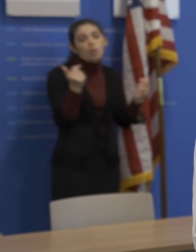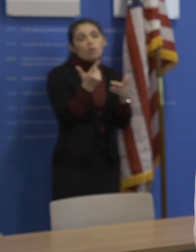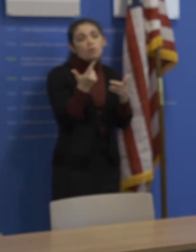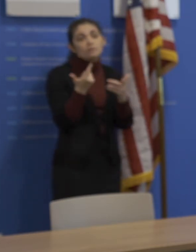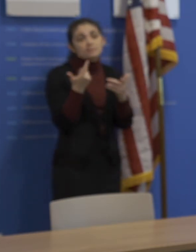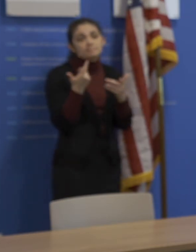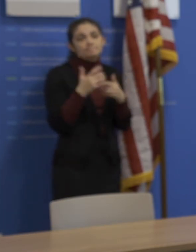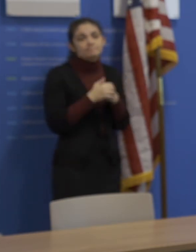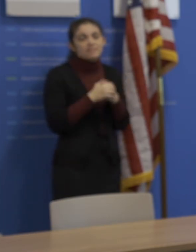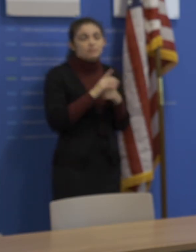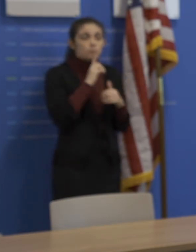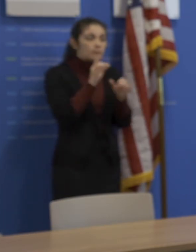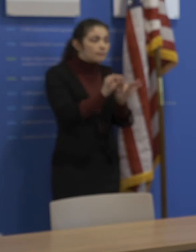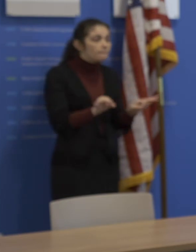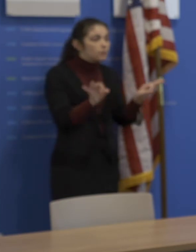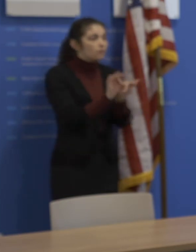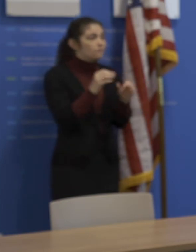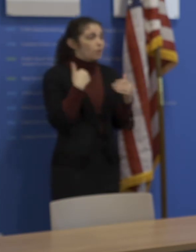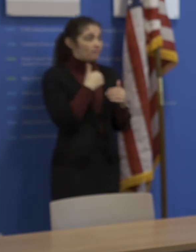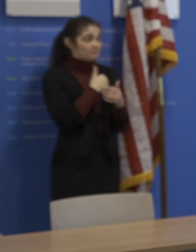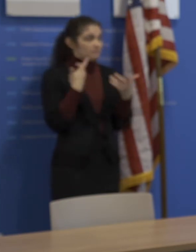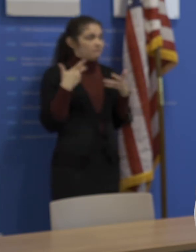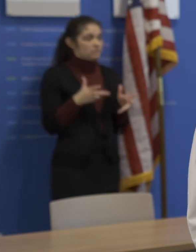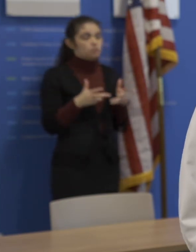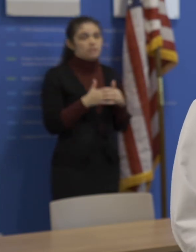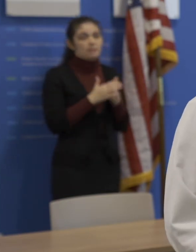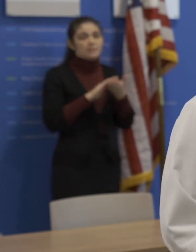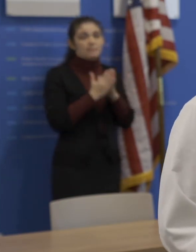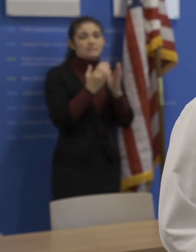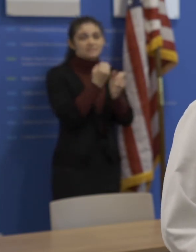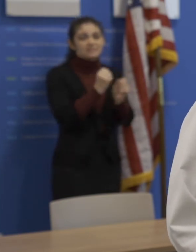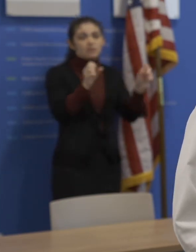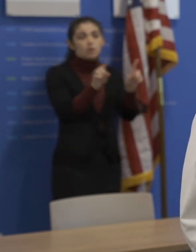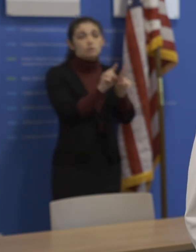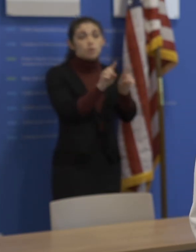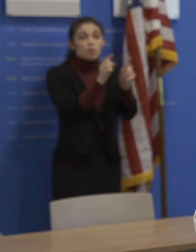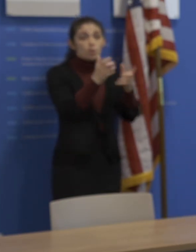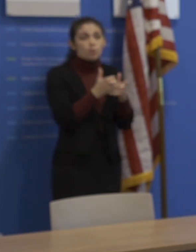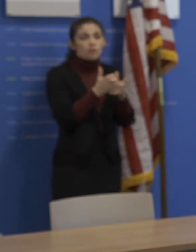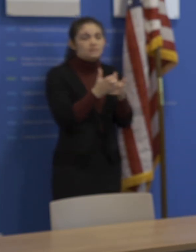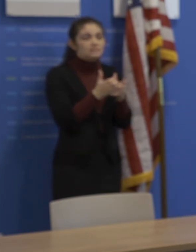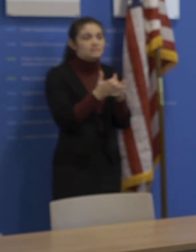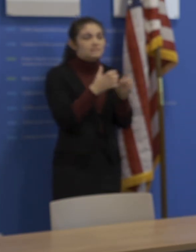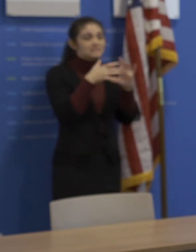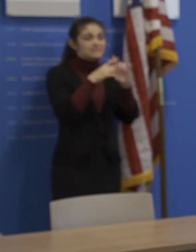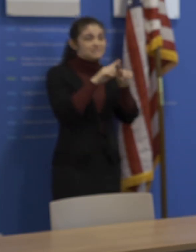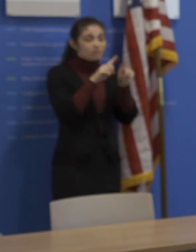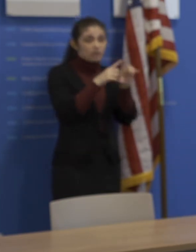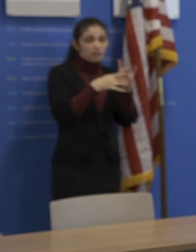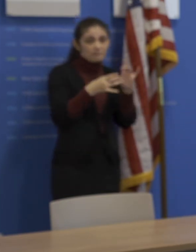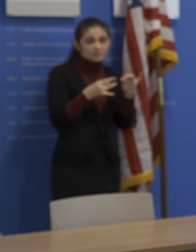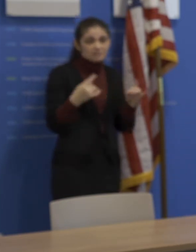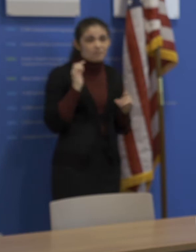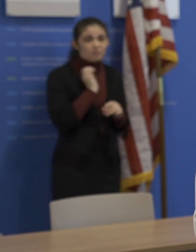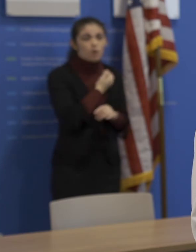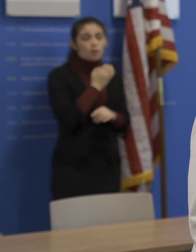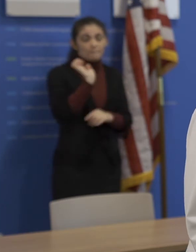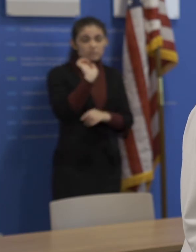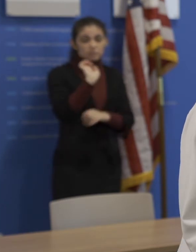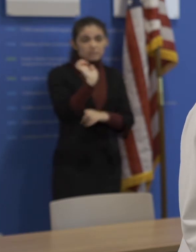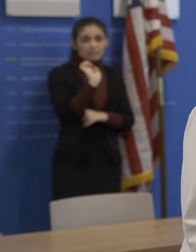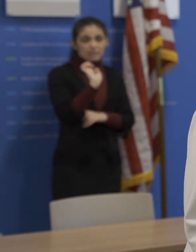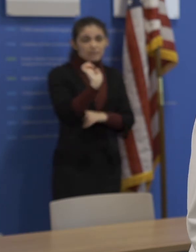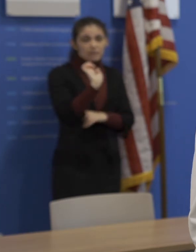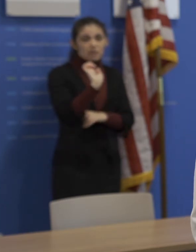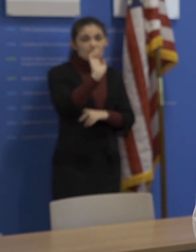That's a critical component to getting us all through this safely. I'd also like to pick up on comments Terry made about our emergency medical